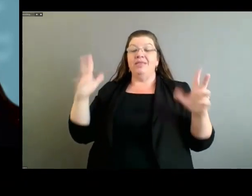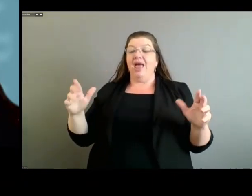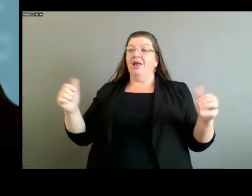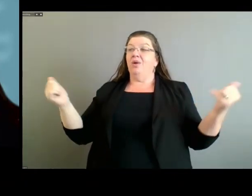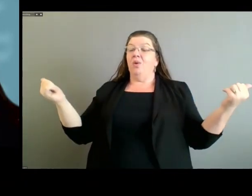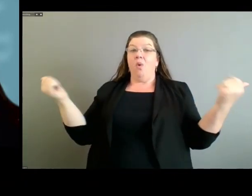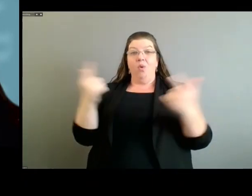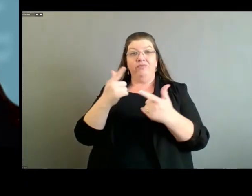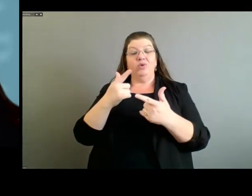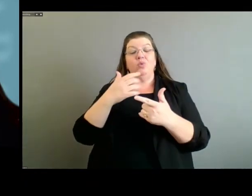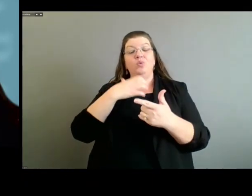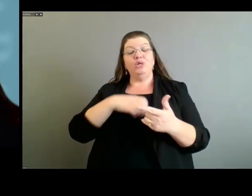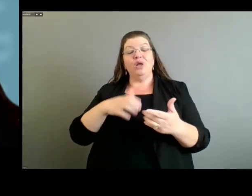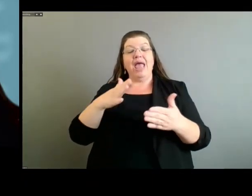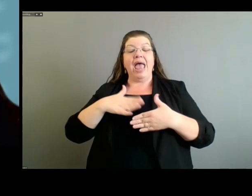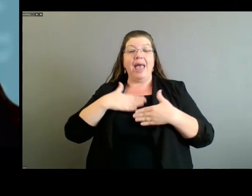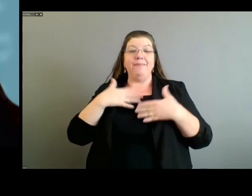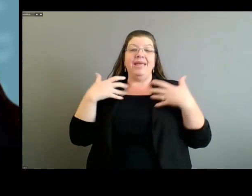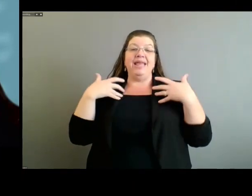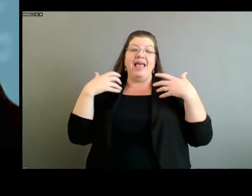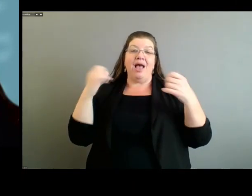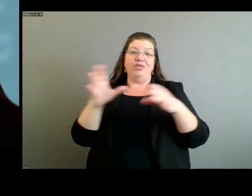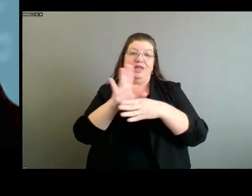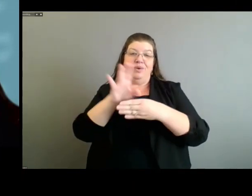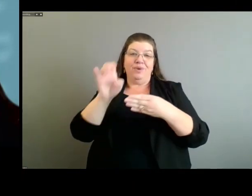safe, healthy, and happy weekend.